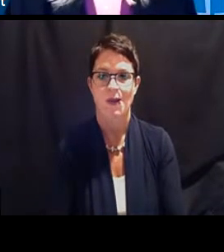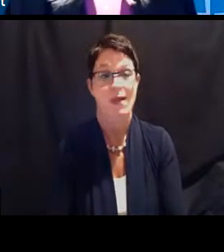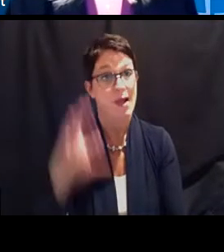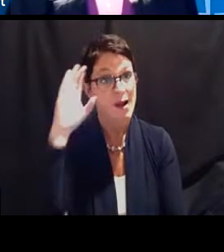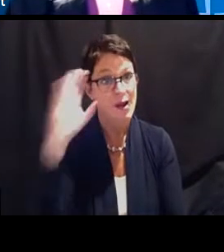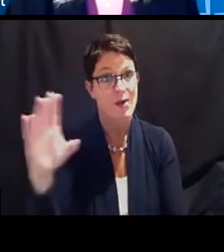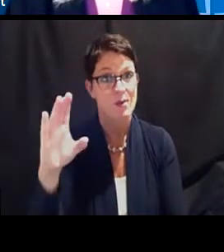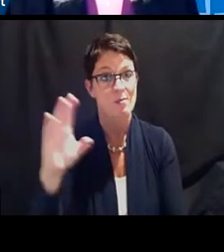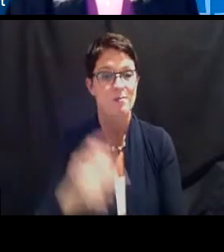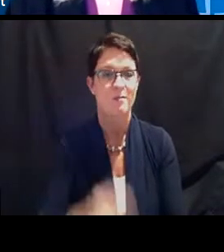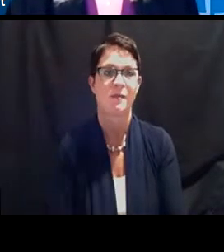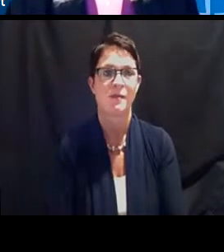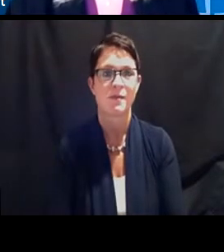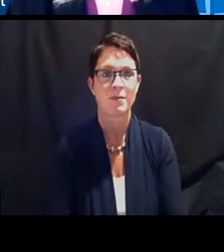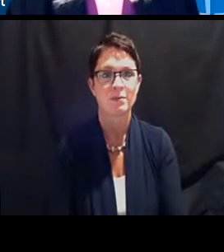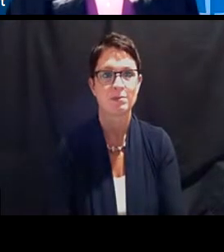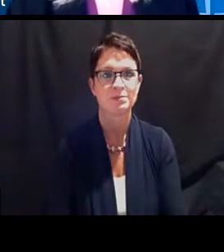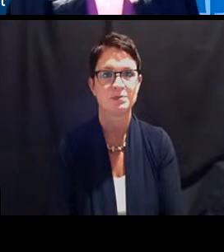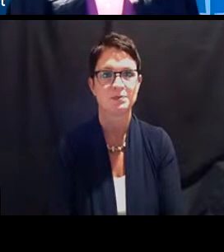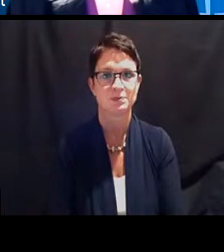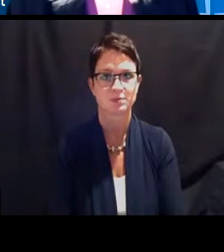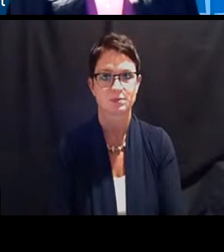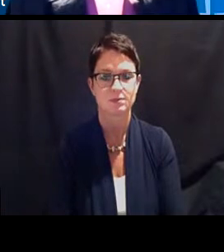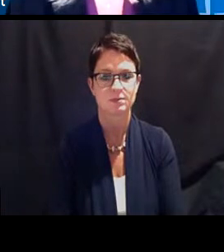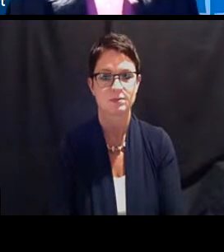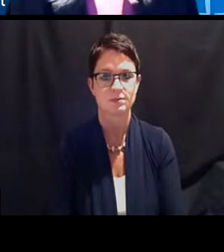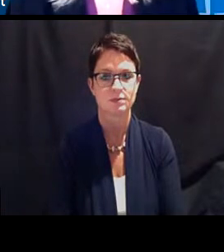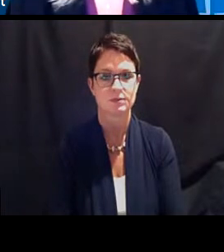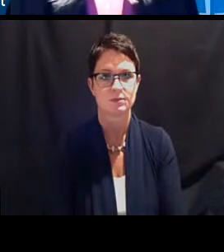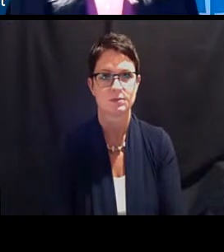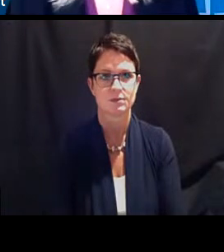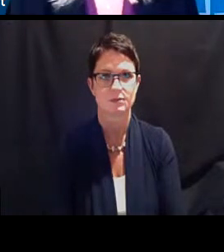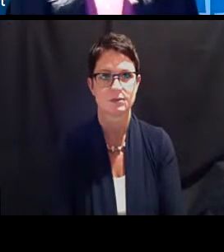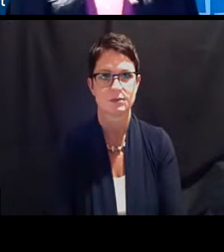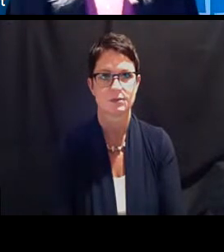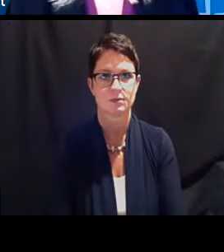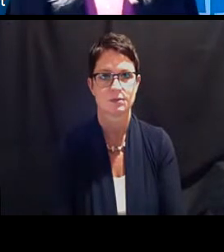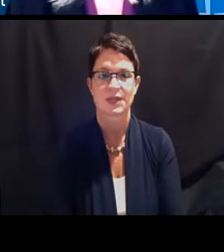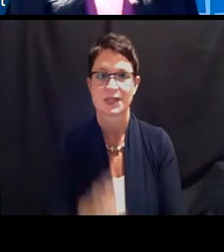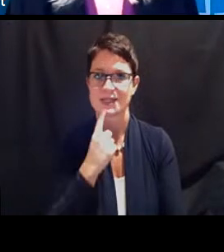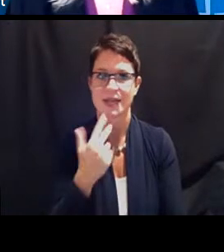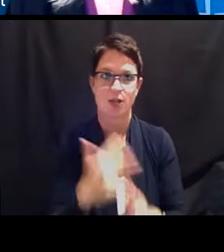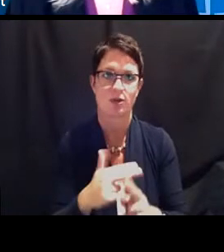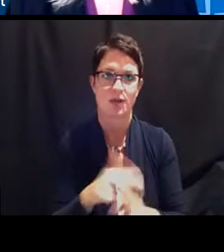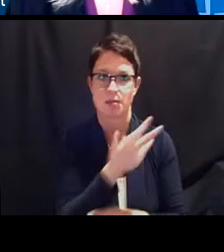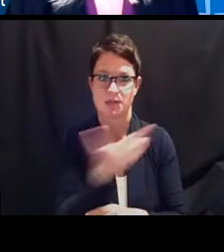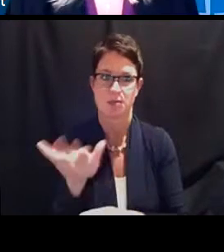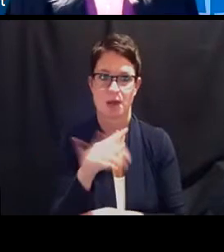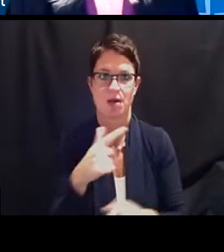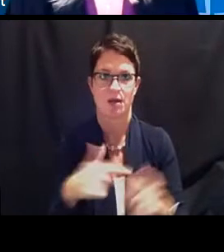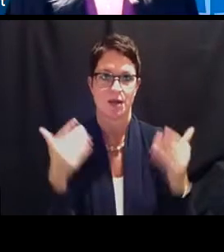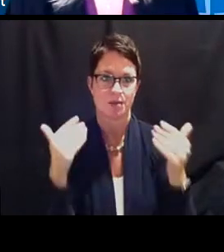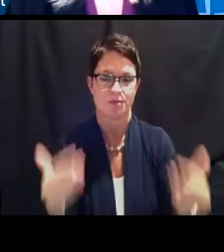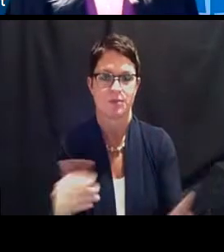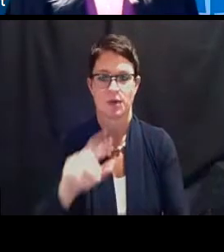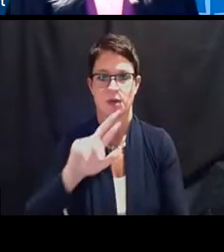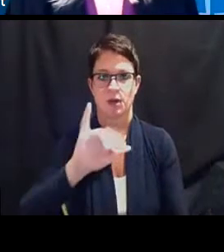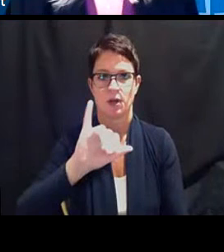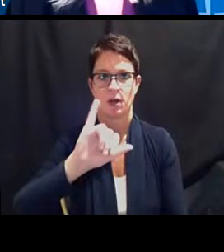Hello. Yeah, Name, spell your name, and give us your comments, please.